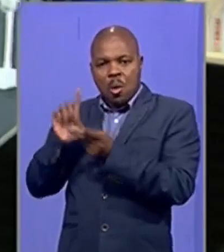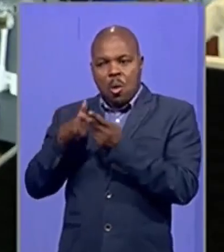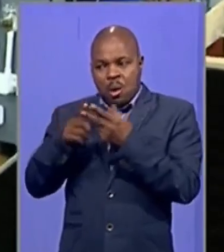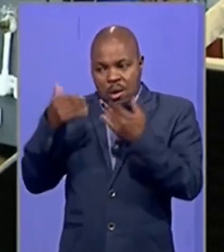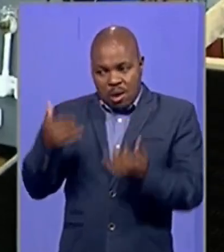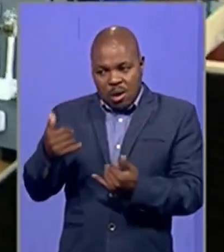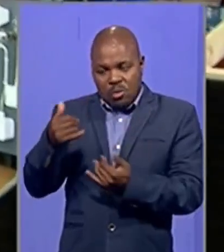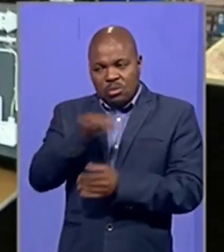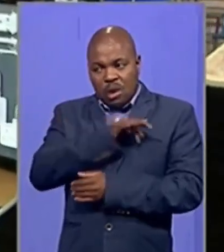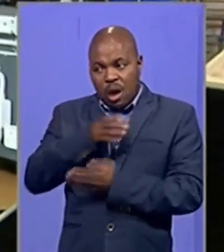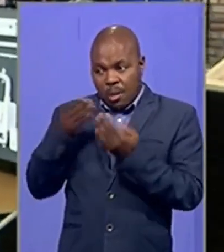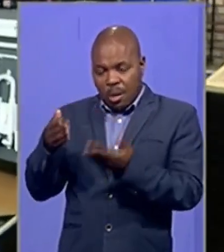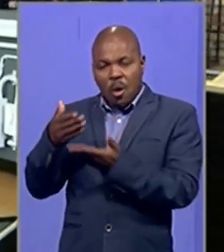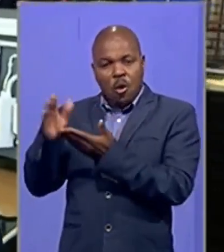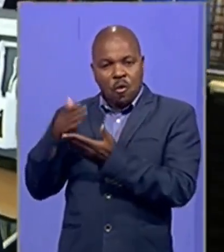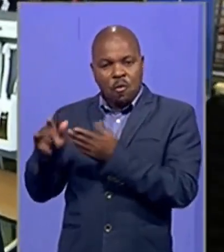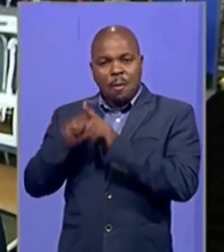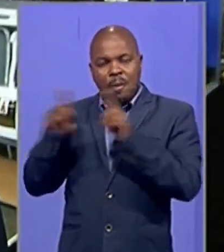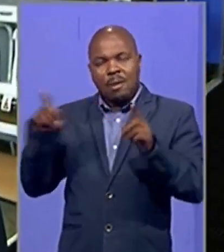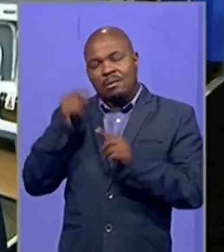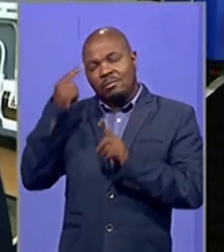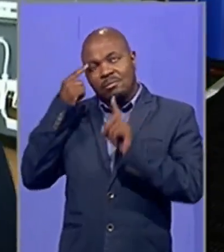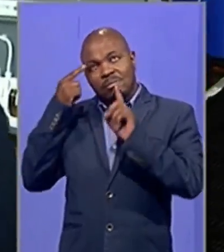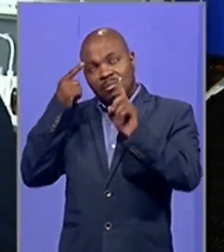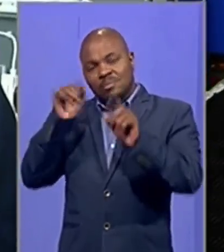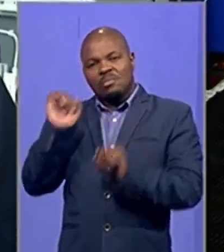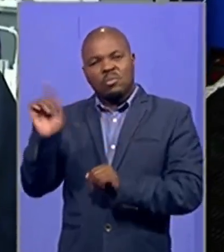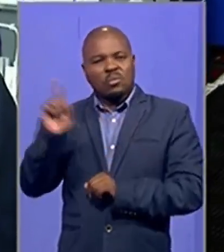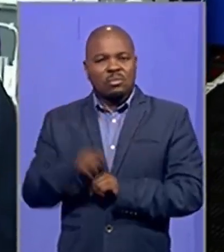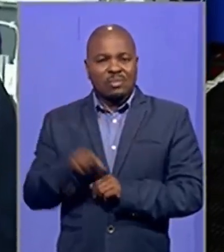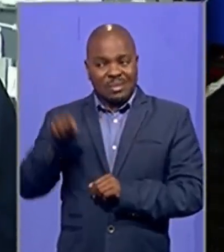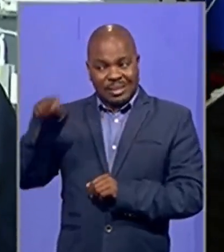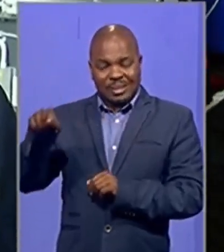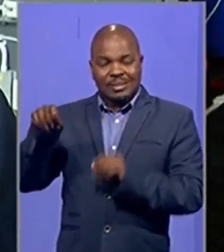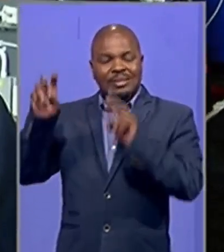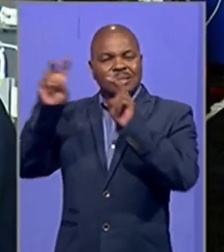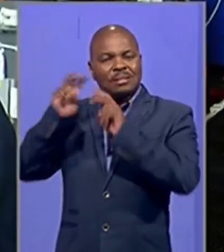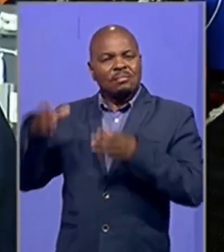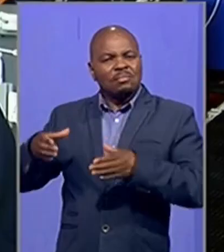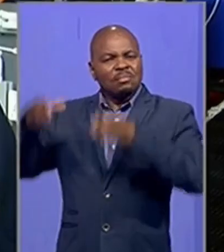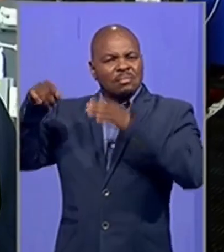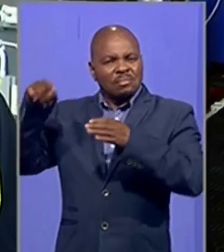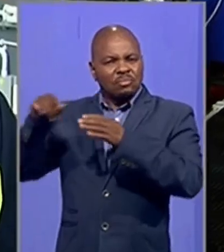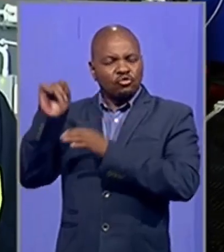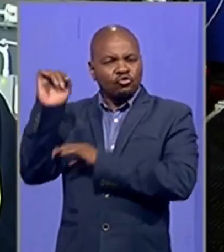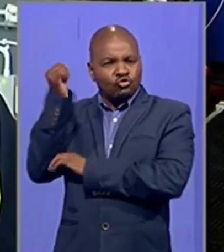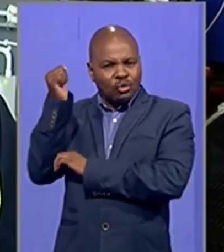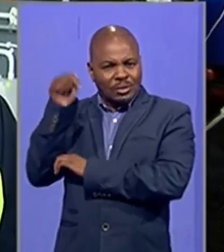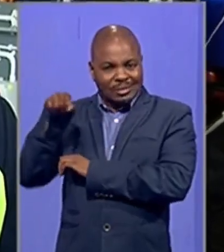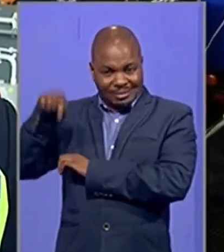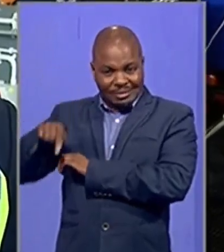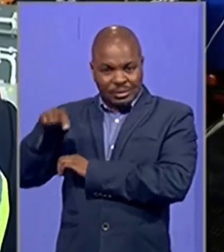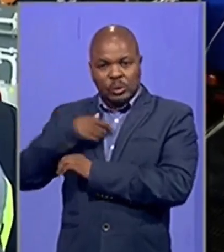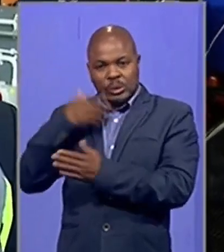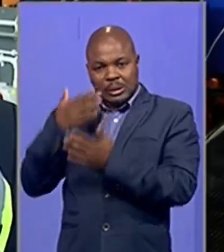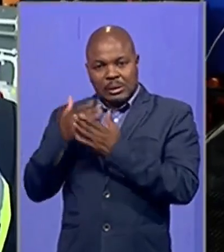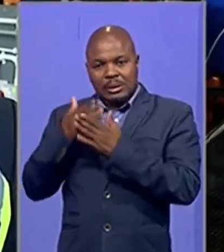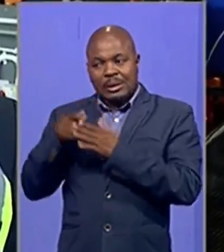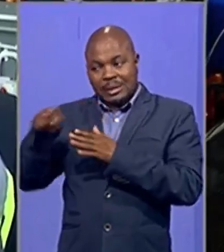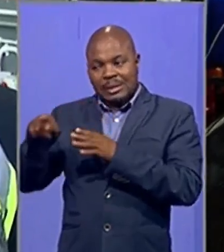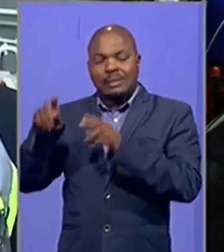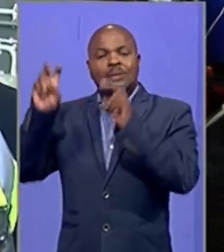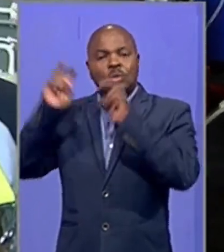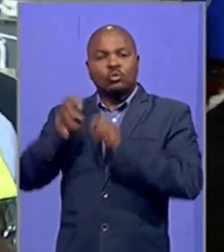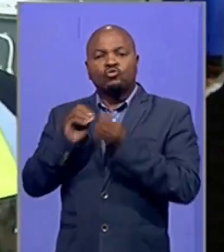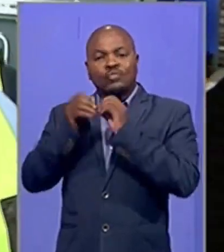current employees, with the aim of using that particular power station to be the one where we will be installing